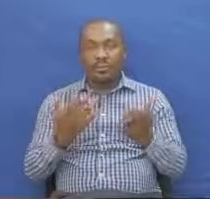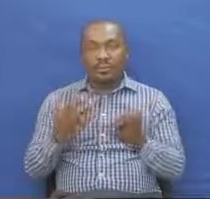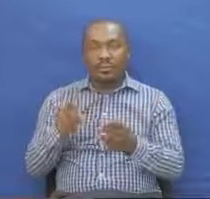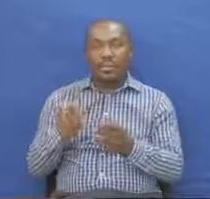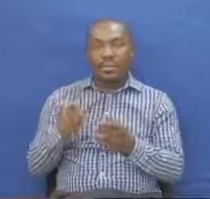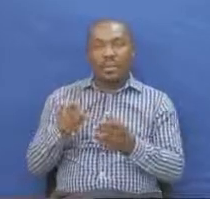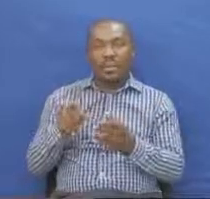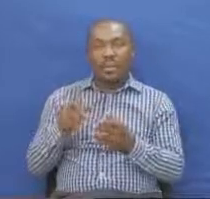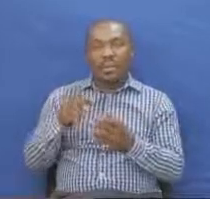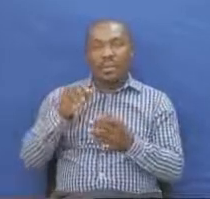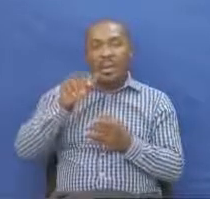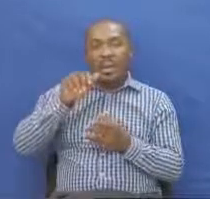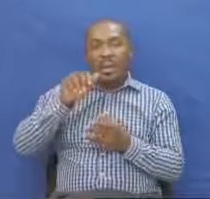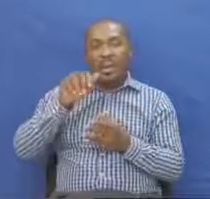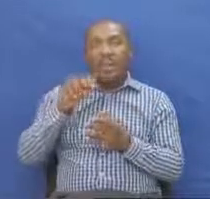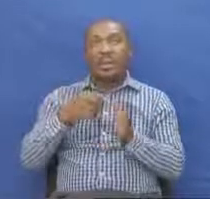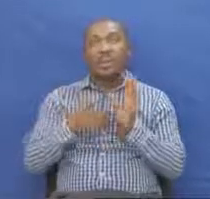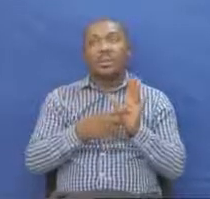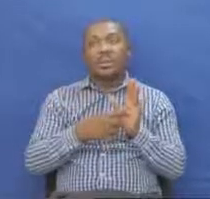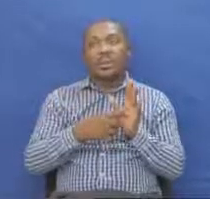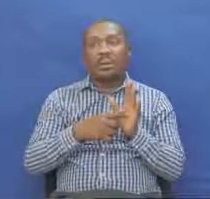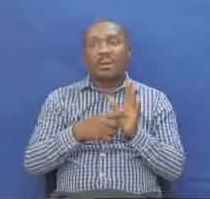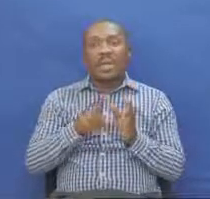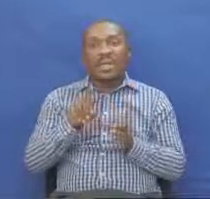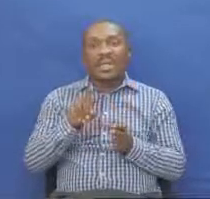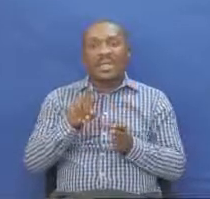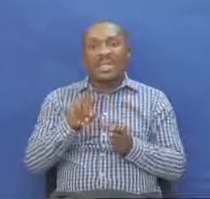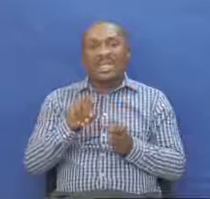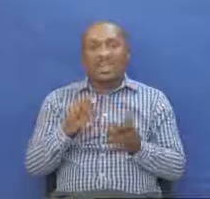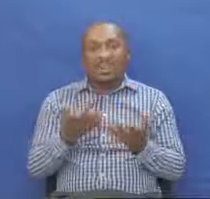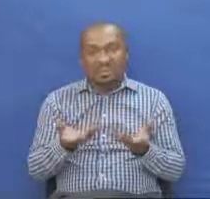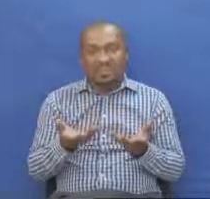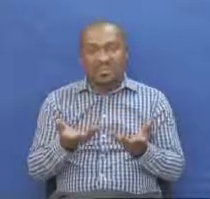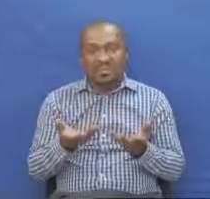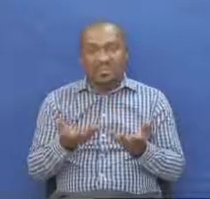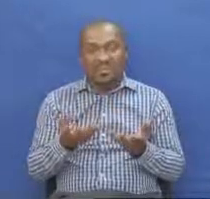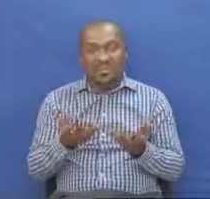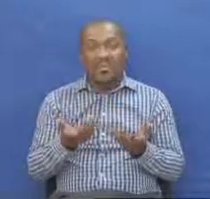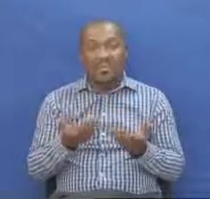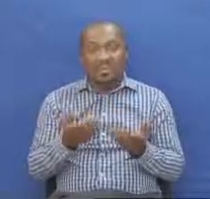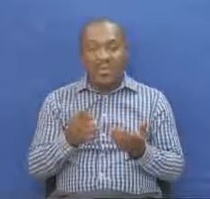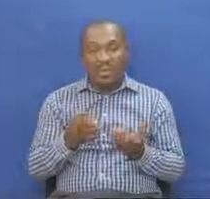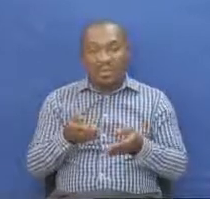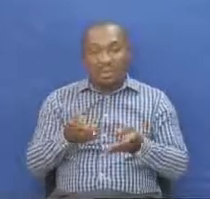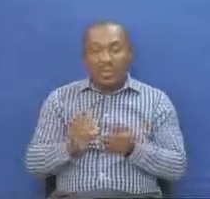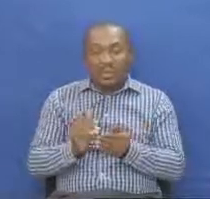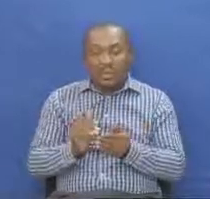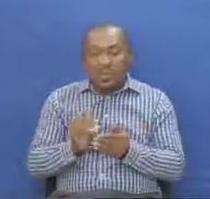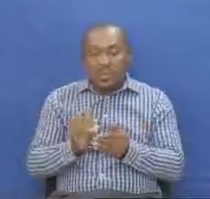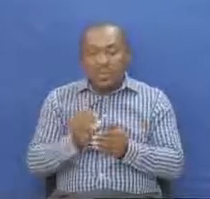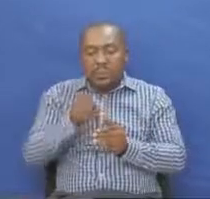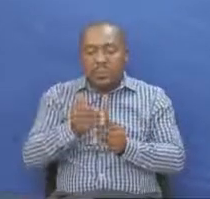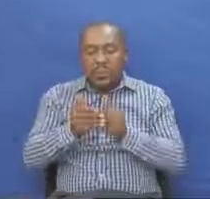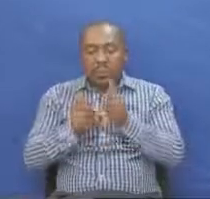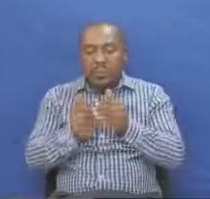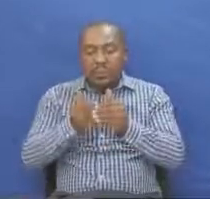insects tend to grow in a series of stages. Those stages are called instars. The stages are called